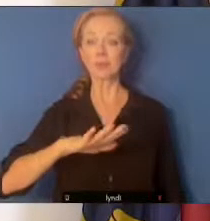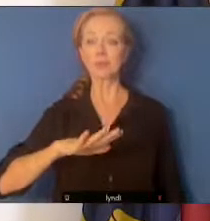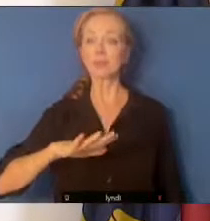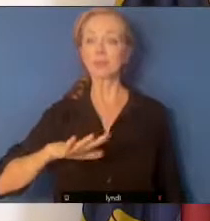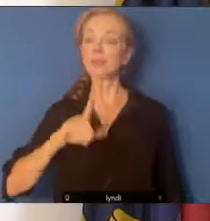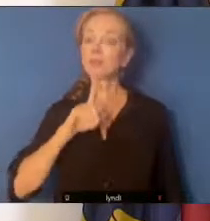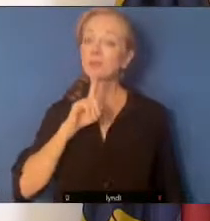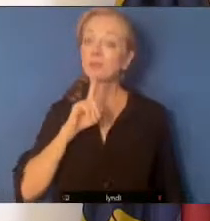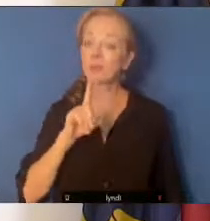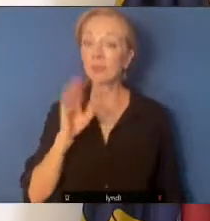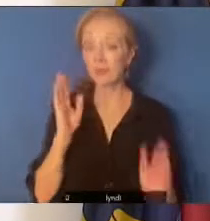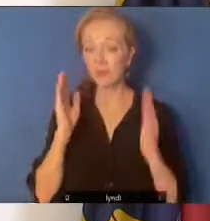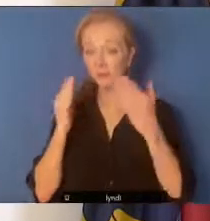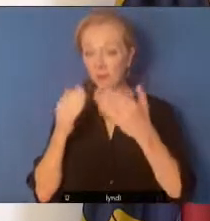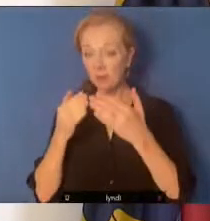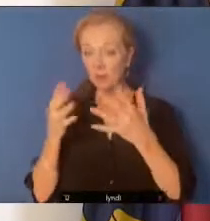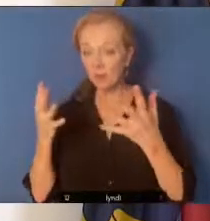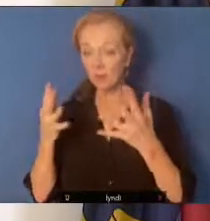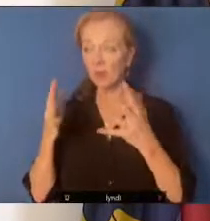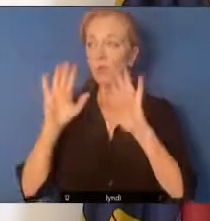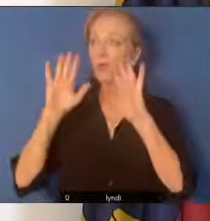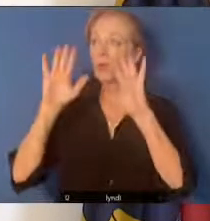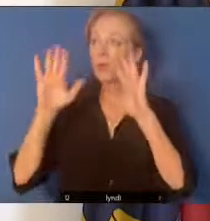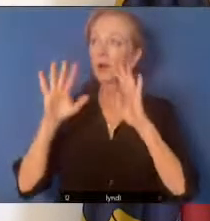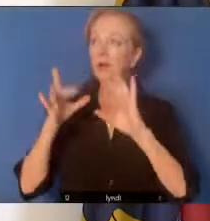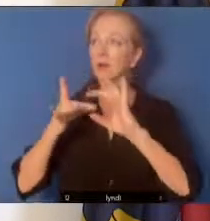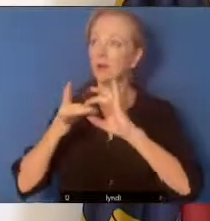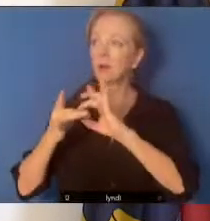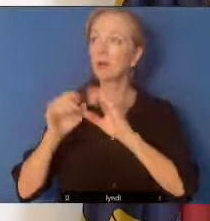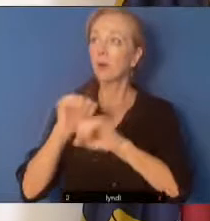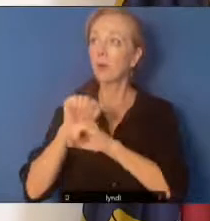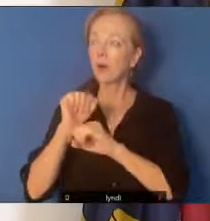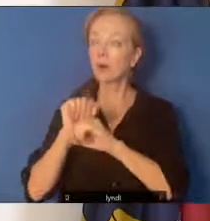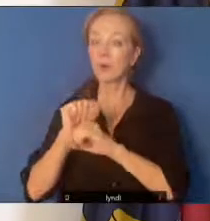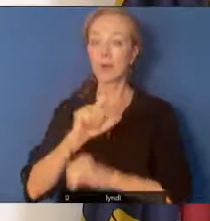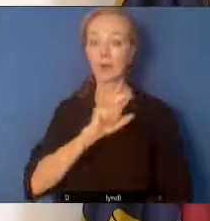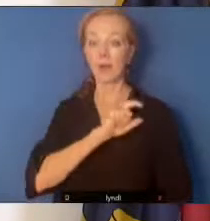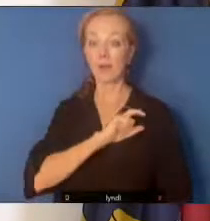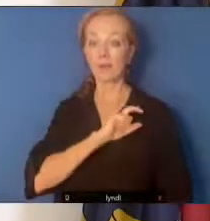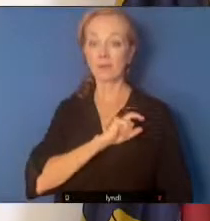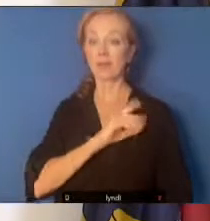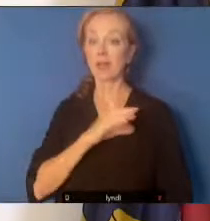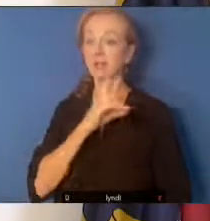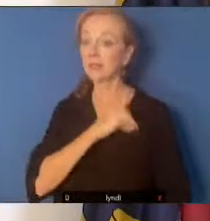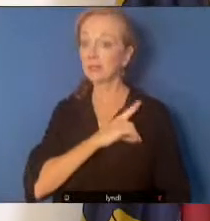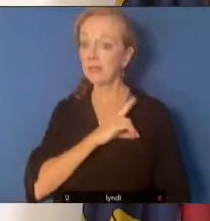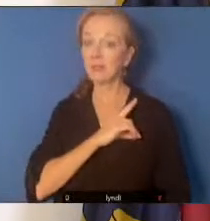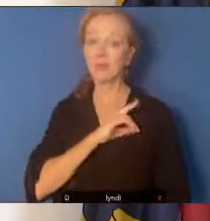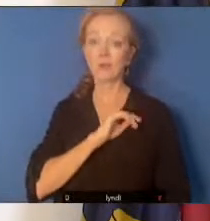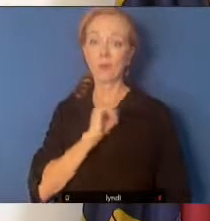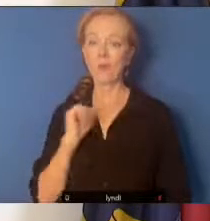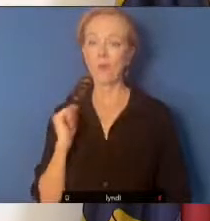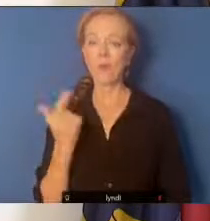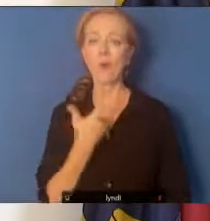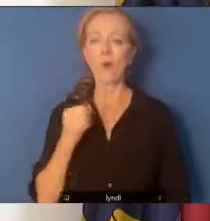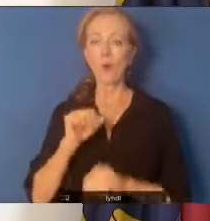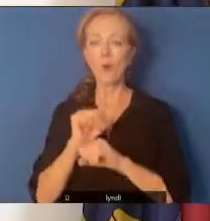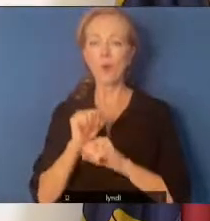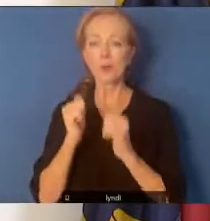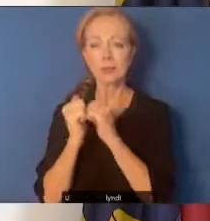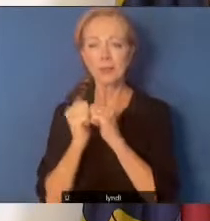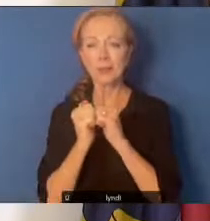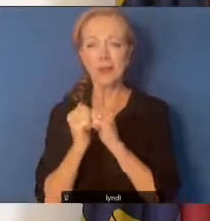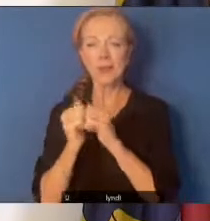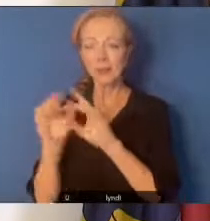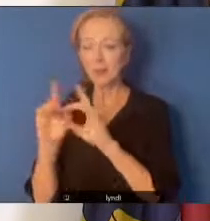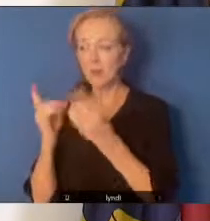highlight is the great collaborative work by the officers and detectives within these divisions,